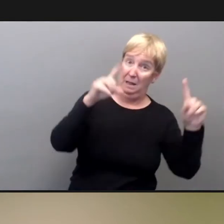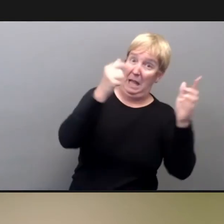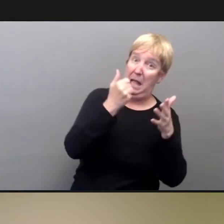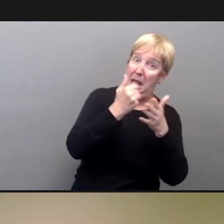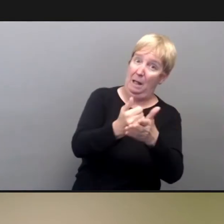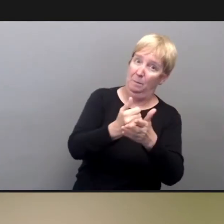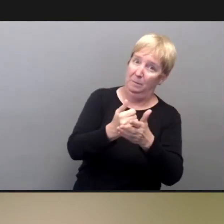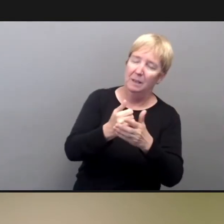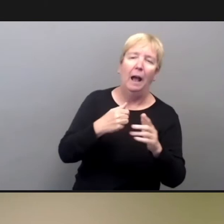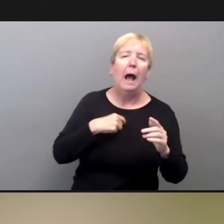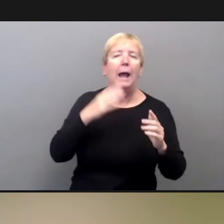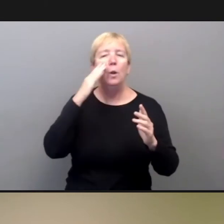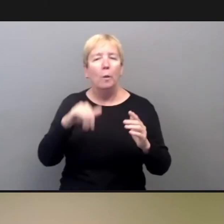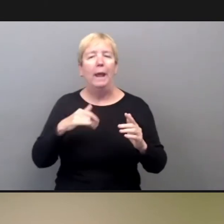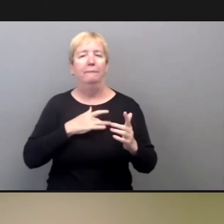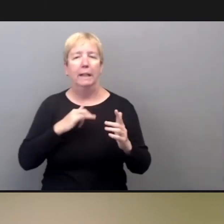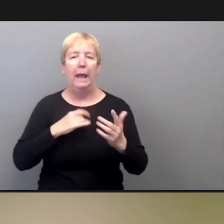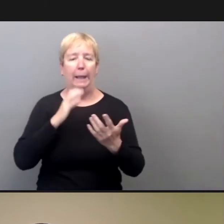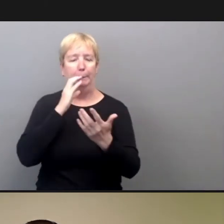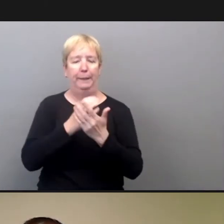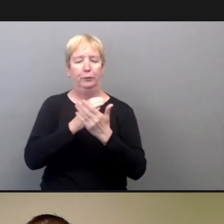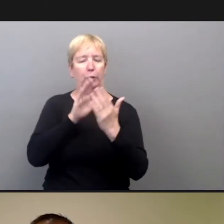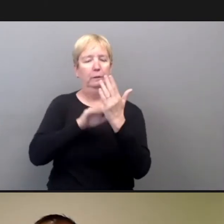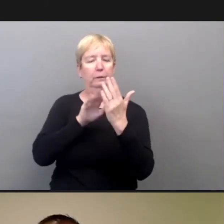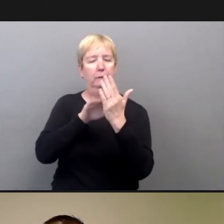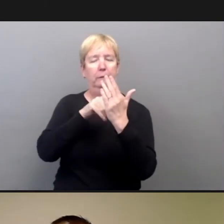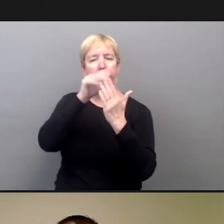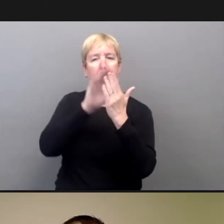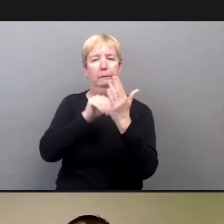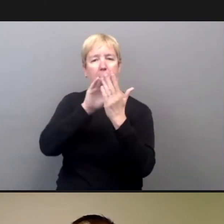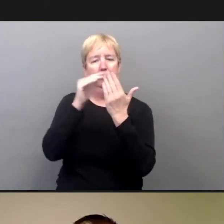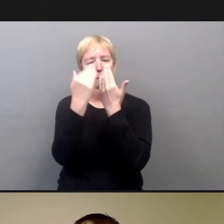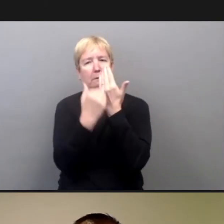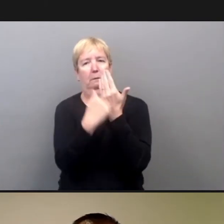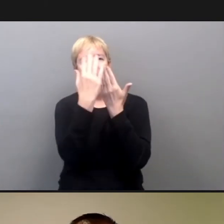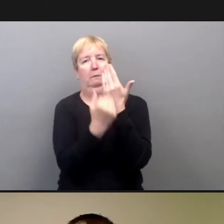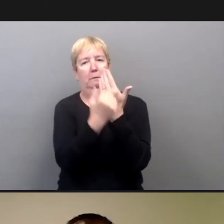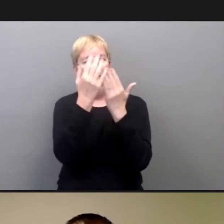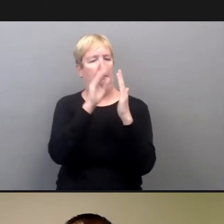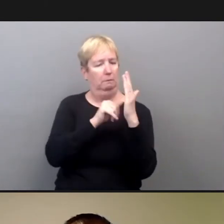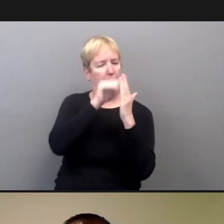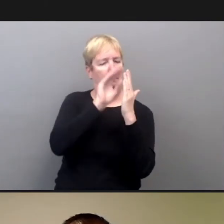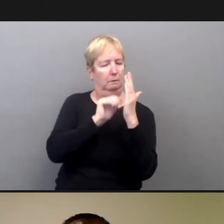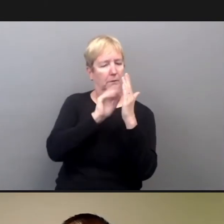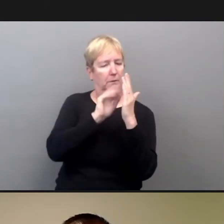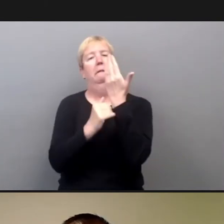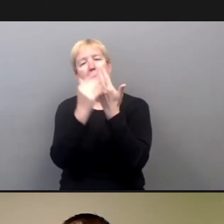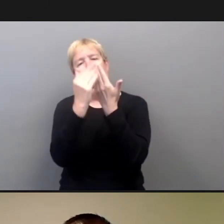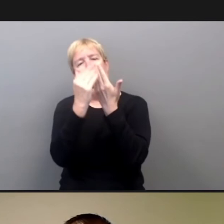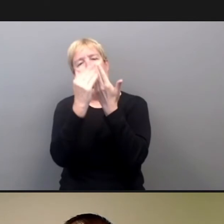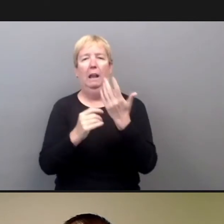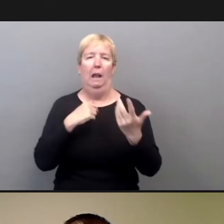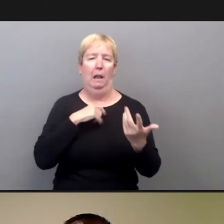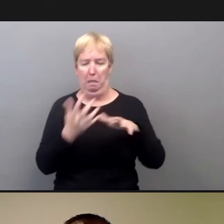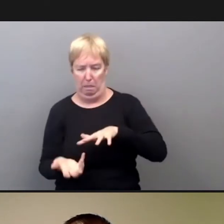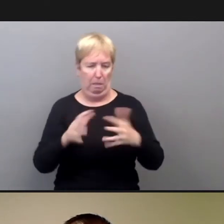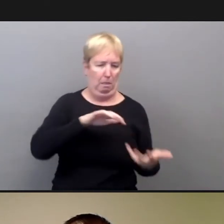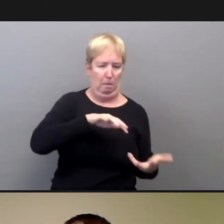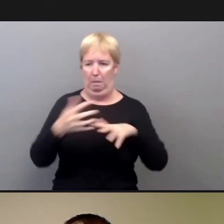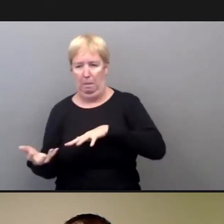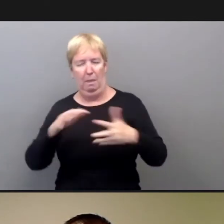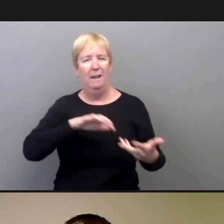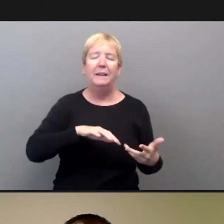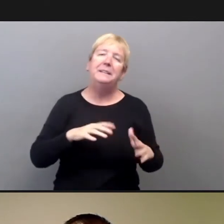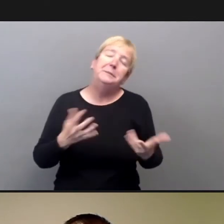both sides, and that's because I'm probably in the middle on this right now. We're just continue to call on all New Mexicans to do what it